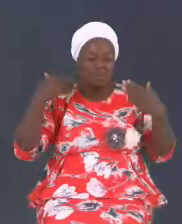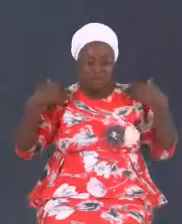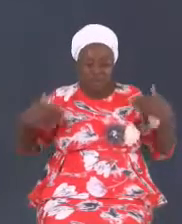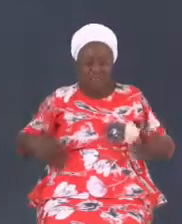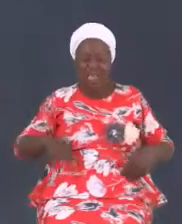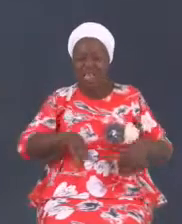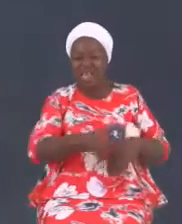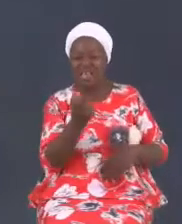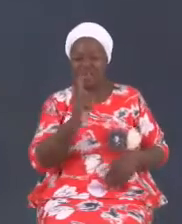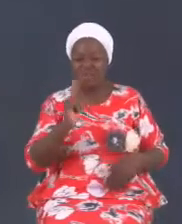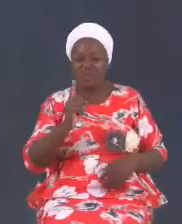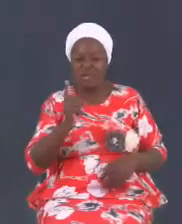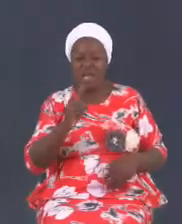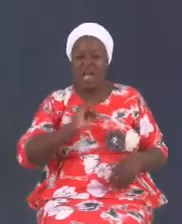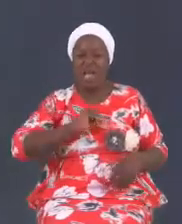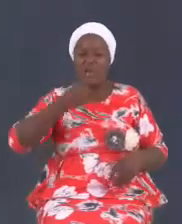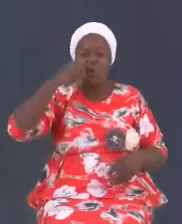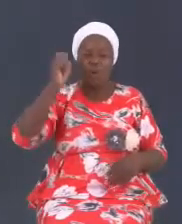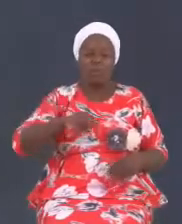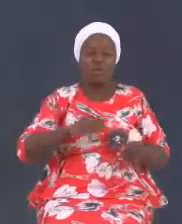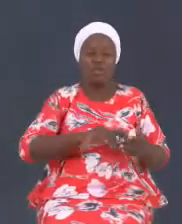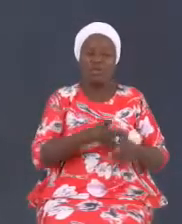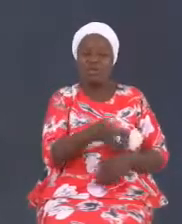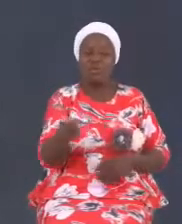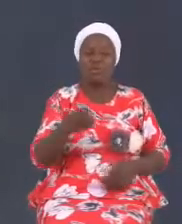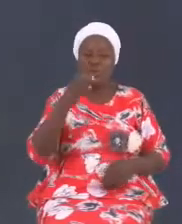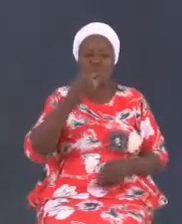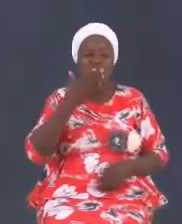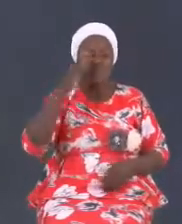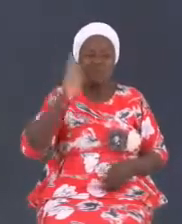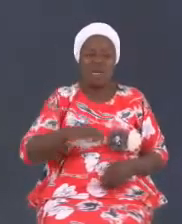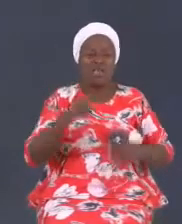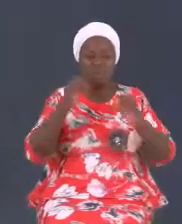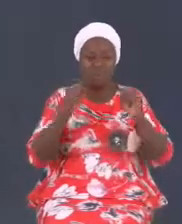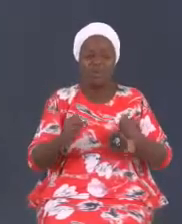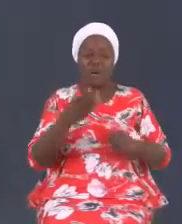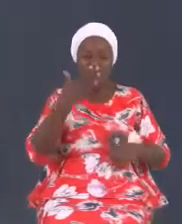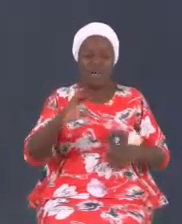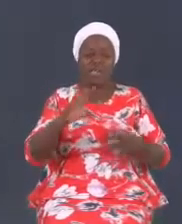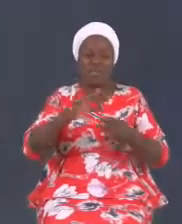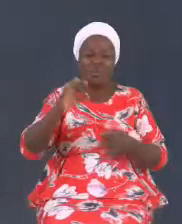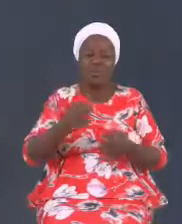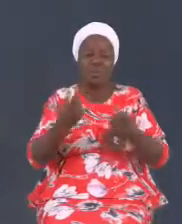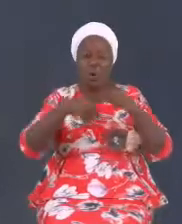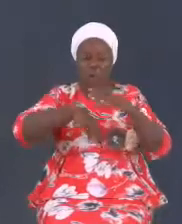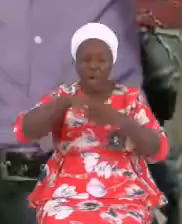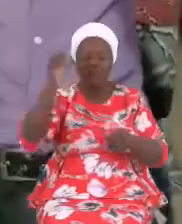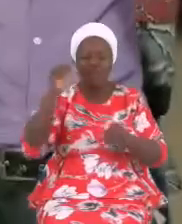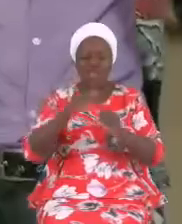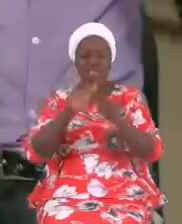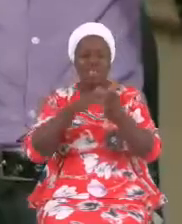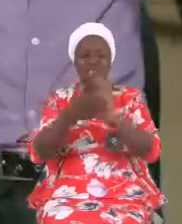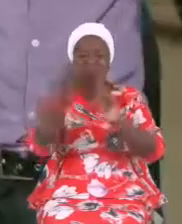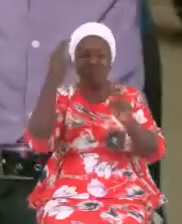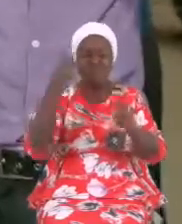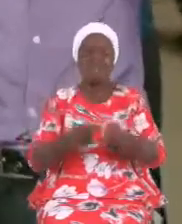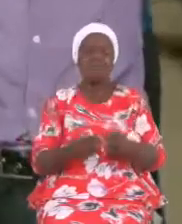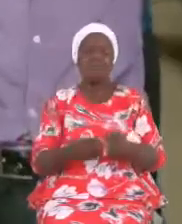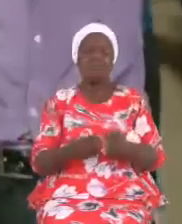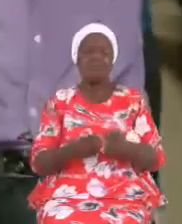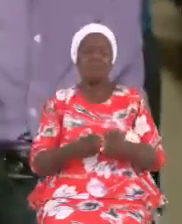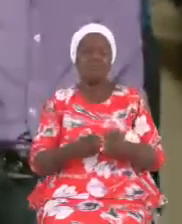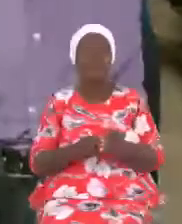anywhere, I command those evil powers, evil spirits, come out in Jesus' name.